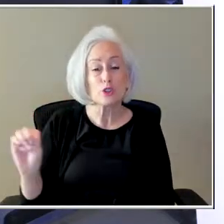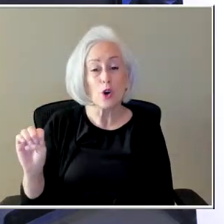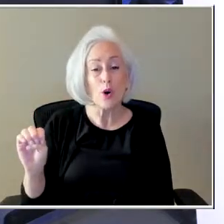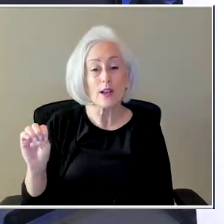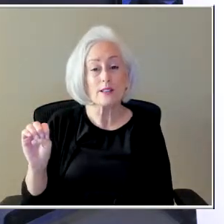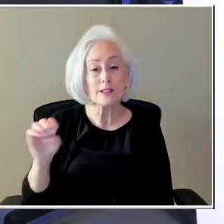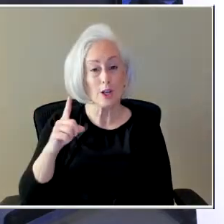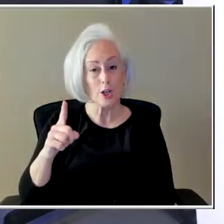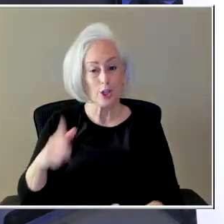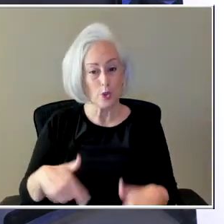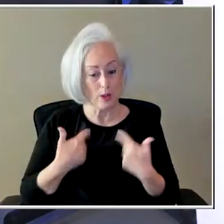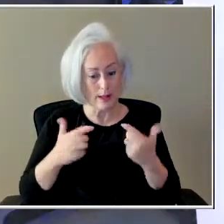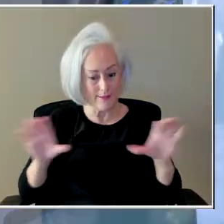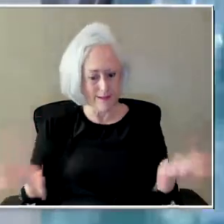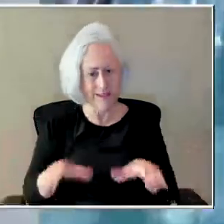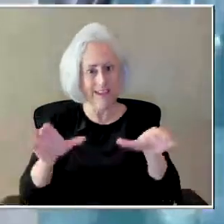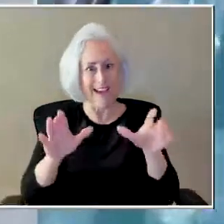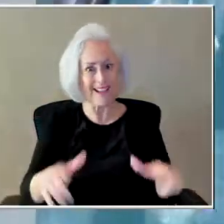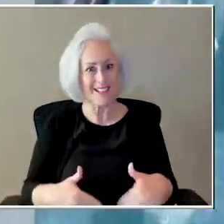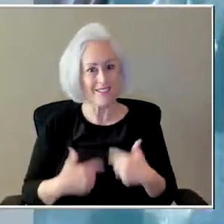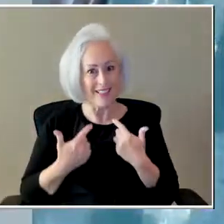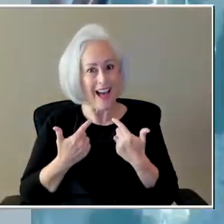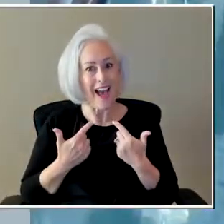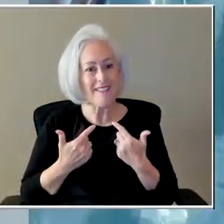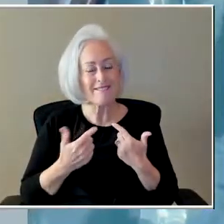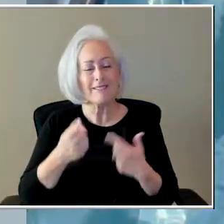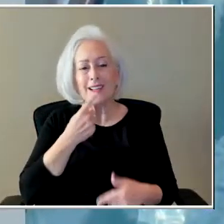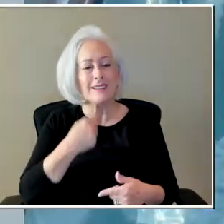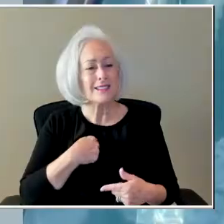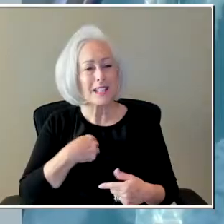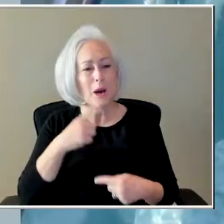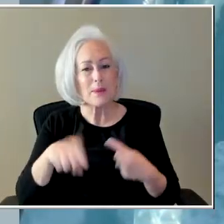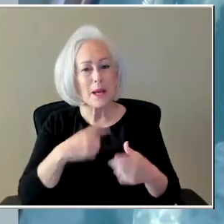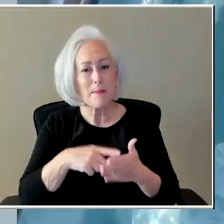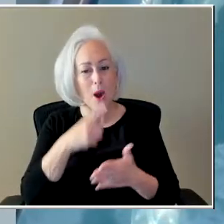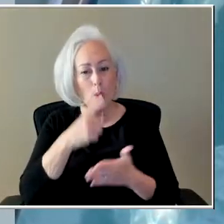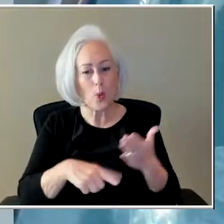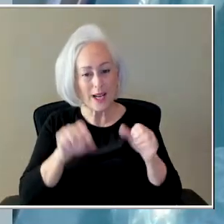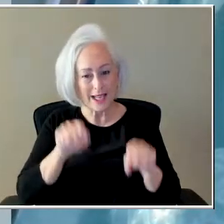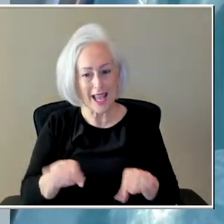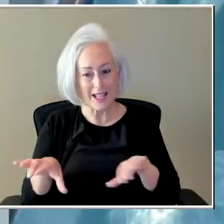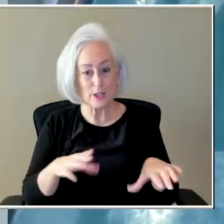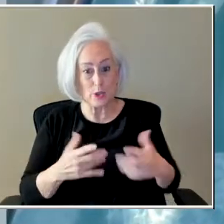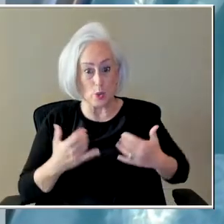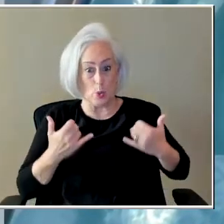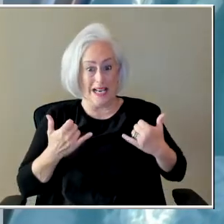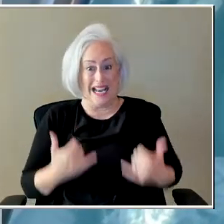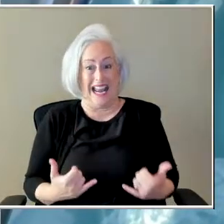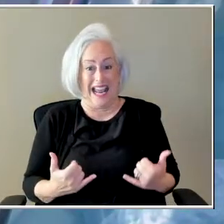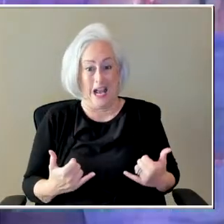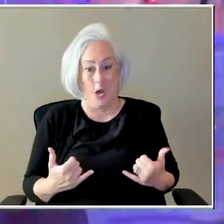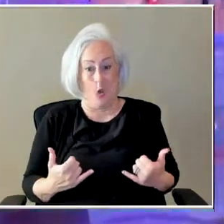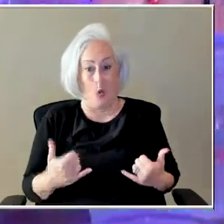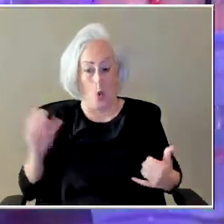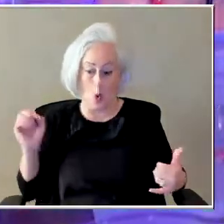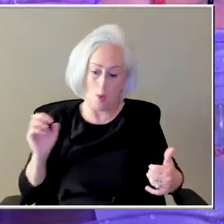very active life. Tell us about what you're able to do now, or what you're back to doing, I should say.